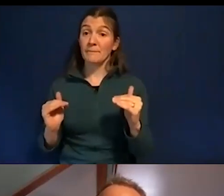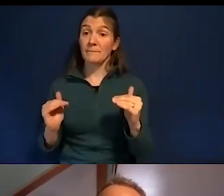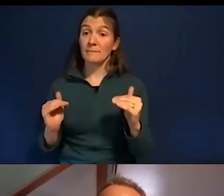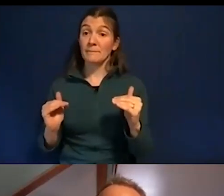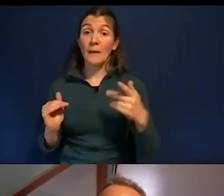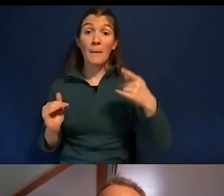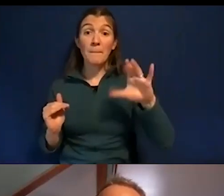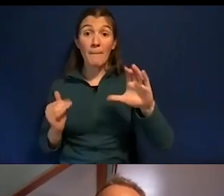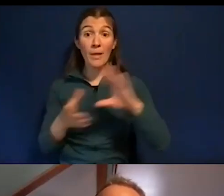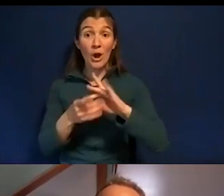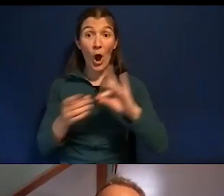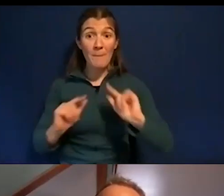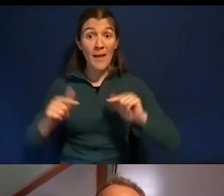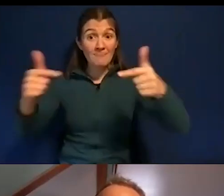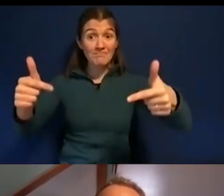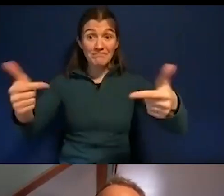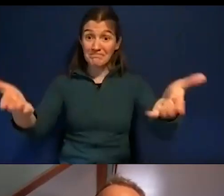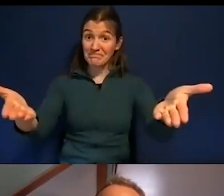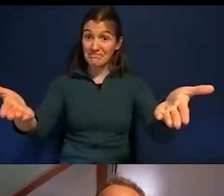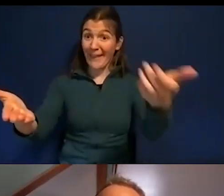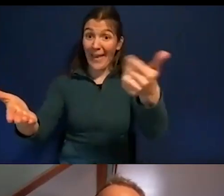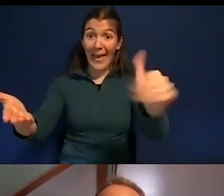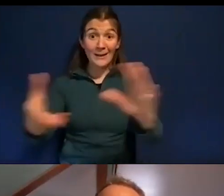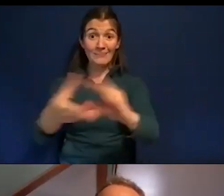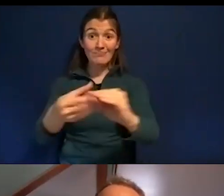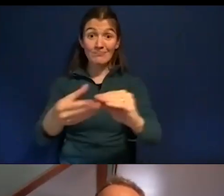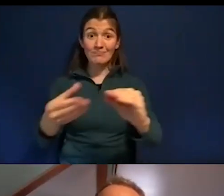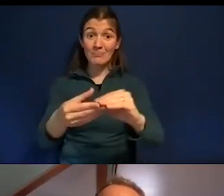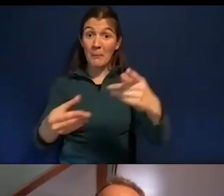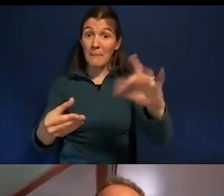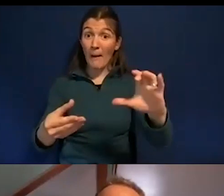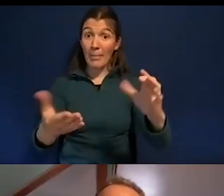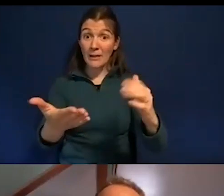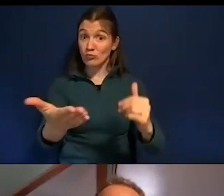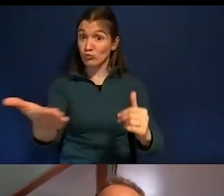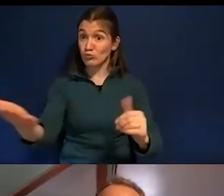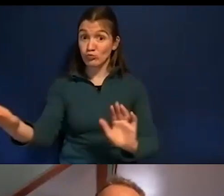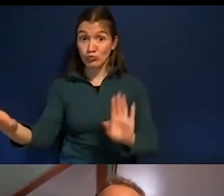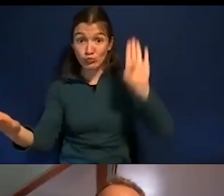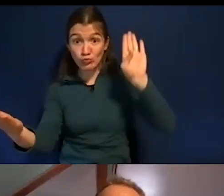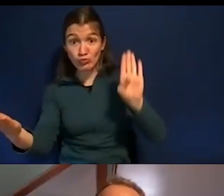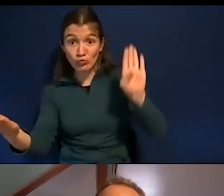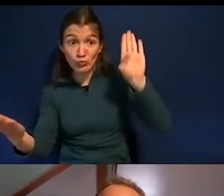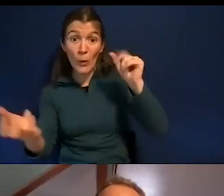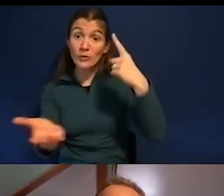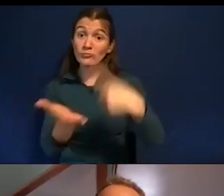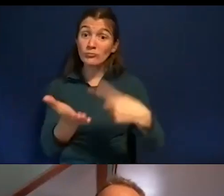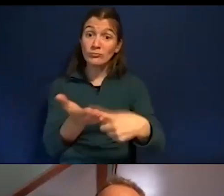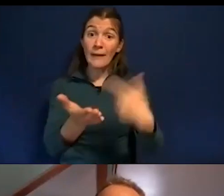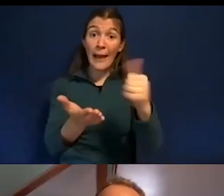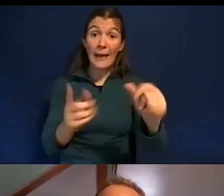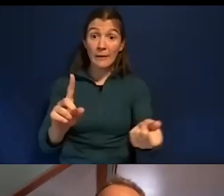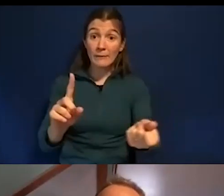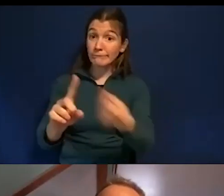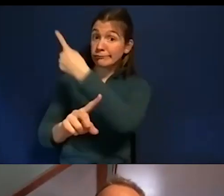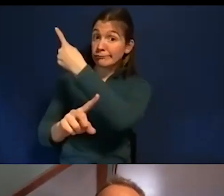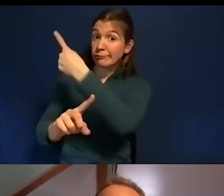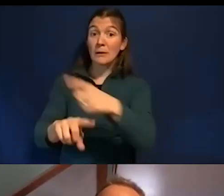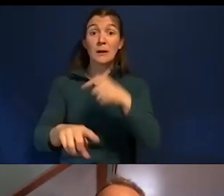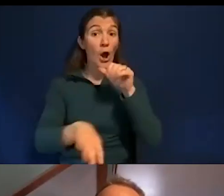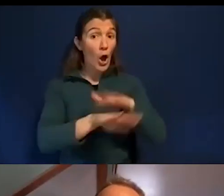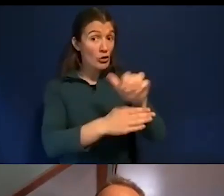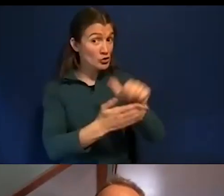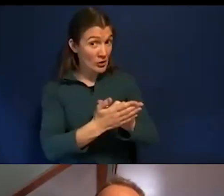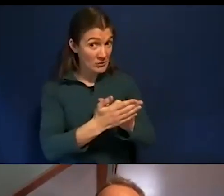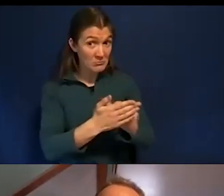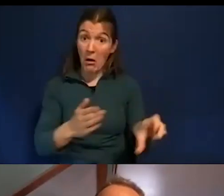Public participation. Is there anyone from the public who would like to speak about an item which is not on the